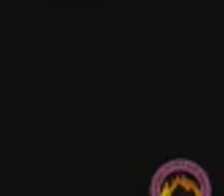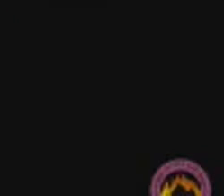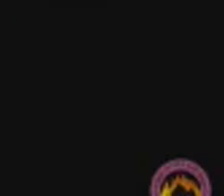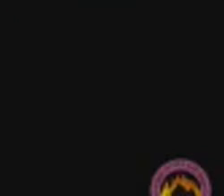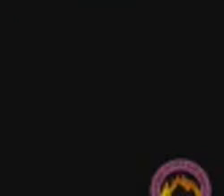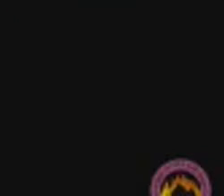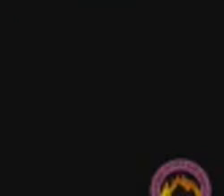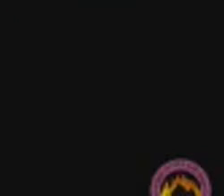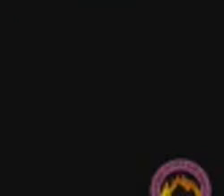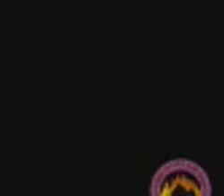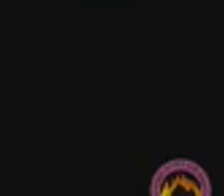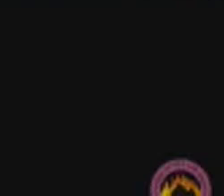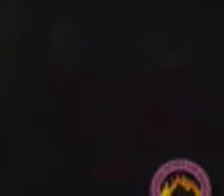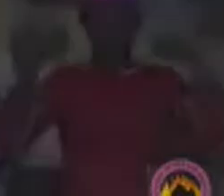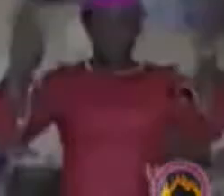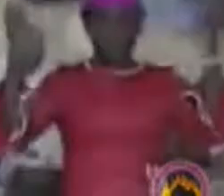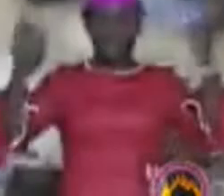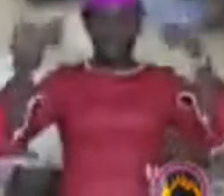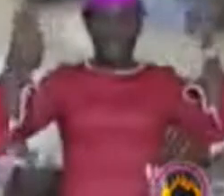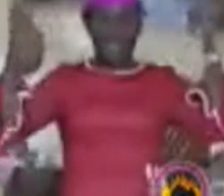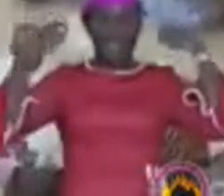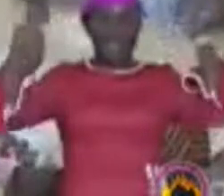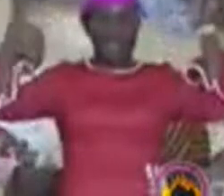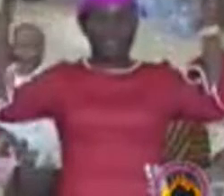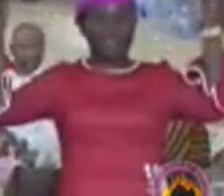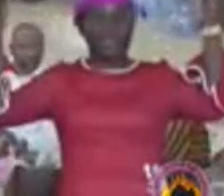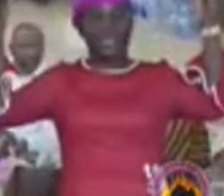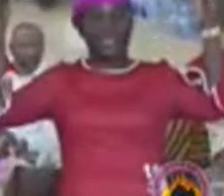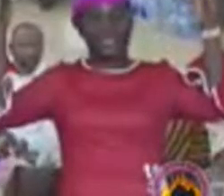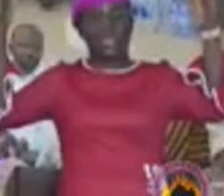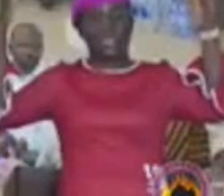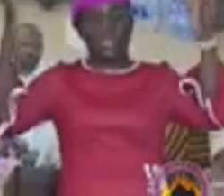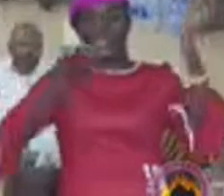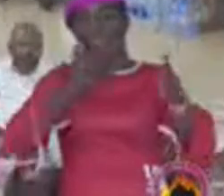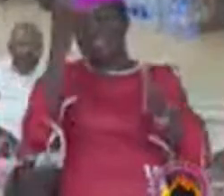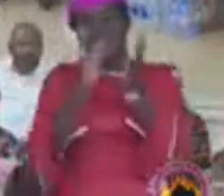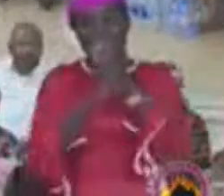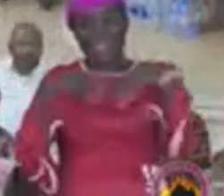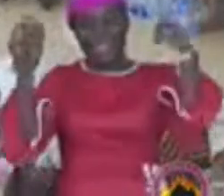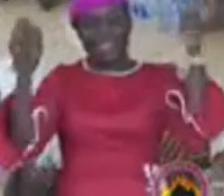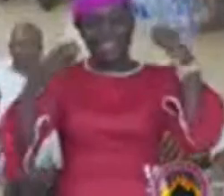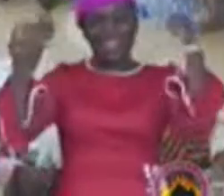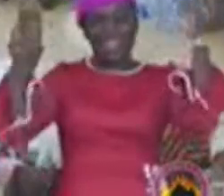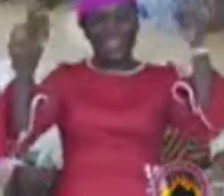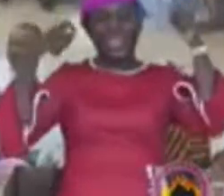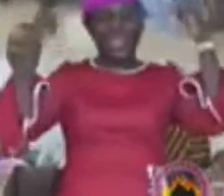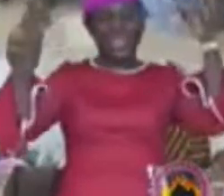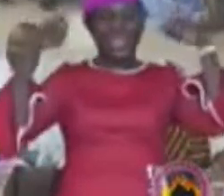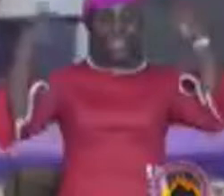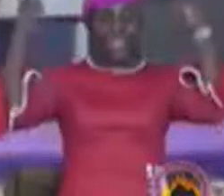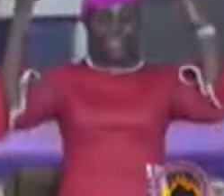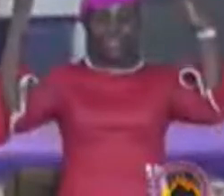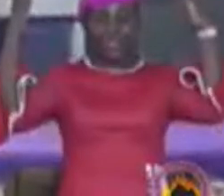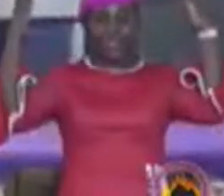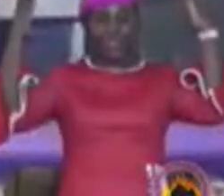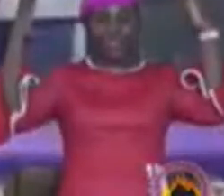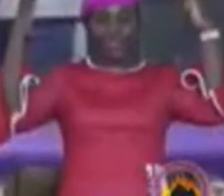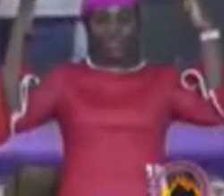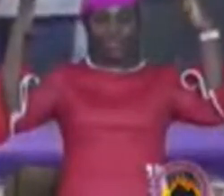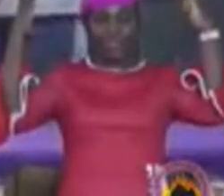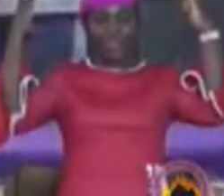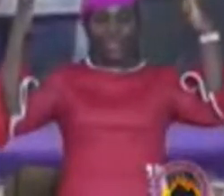Shout a loud hallelujah. A louder hallelujah. Hallelujah. I am blessed